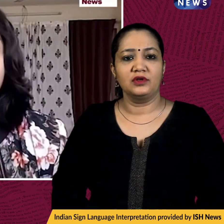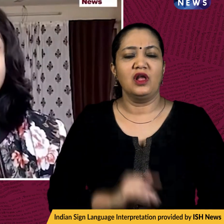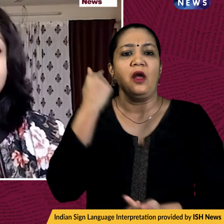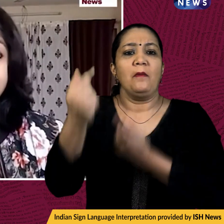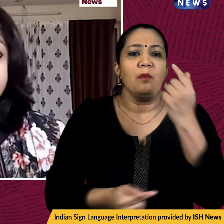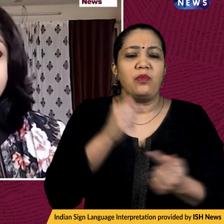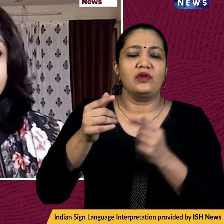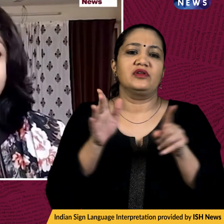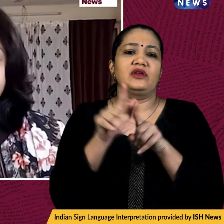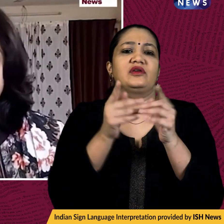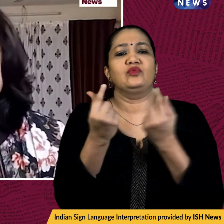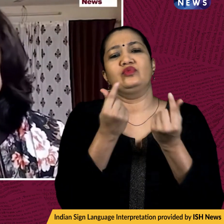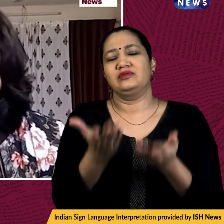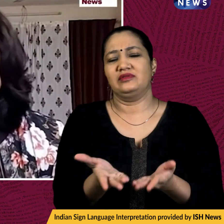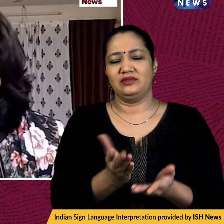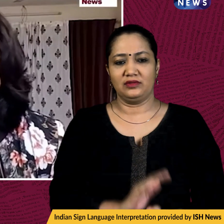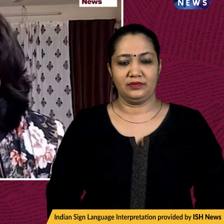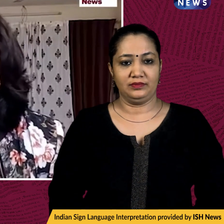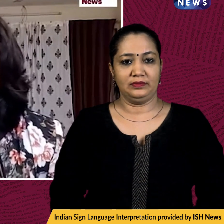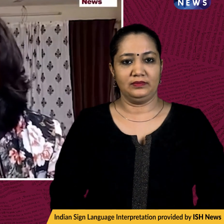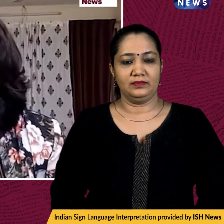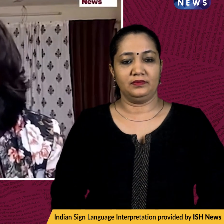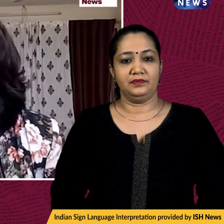as politically motivated.